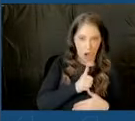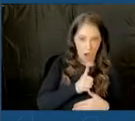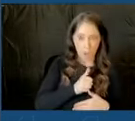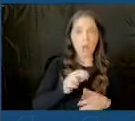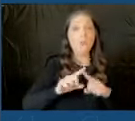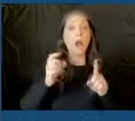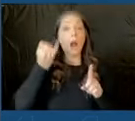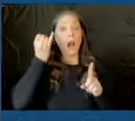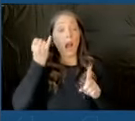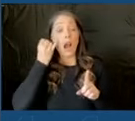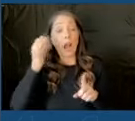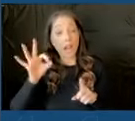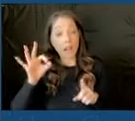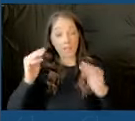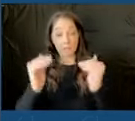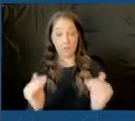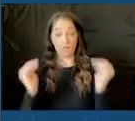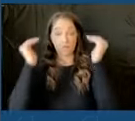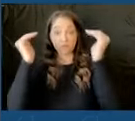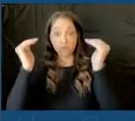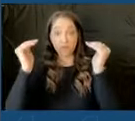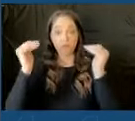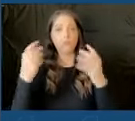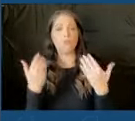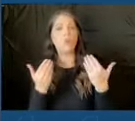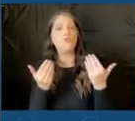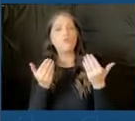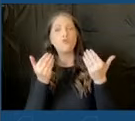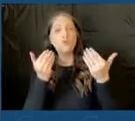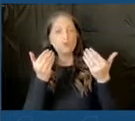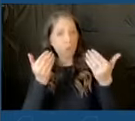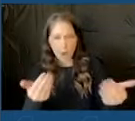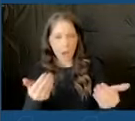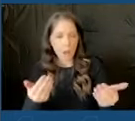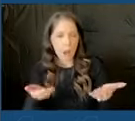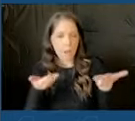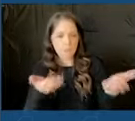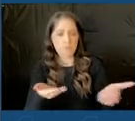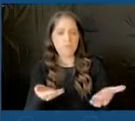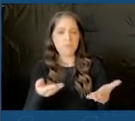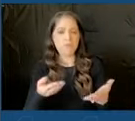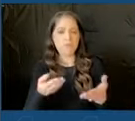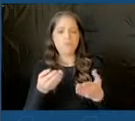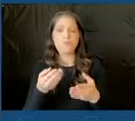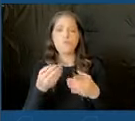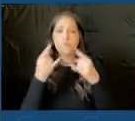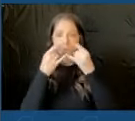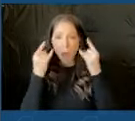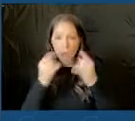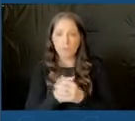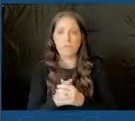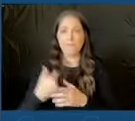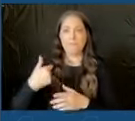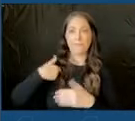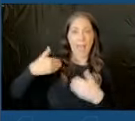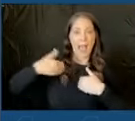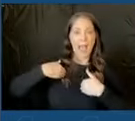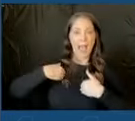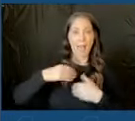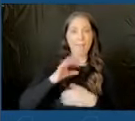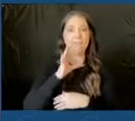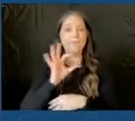CDC recommends that people wear vaccines. And of course, all individuals may have their own reasons. I have a